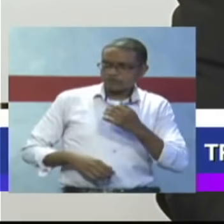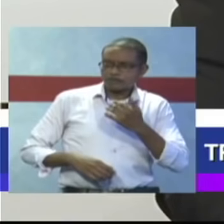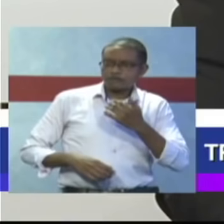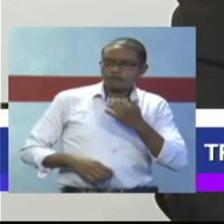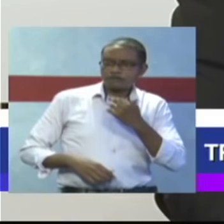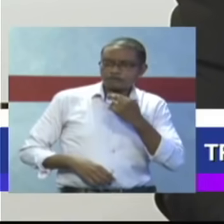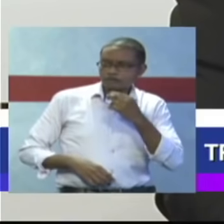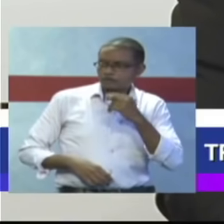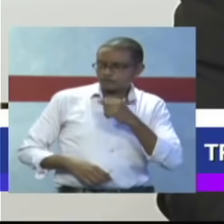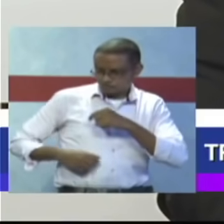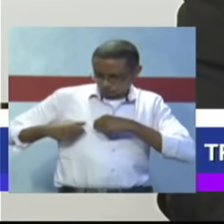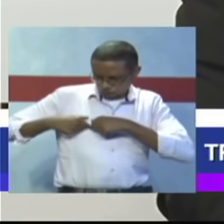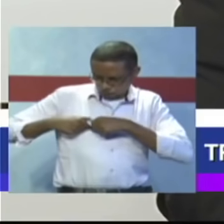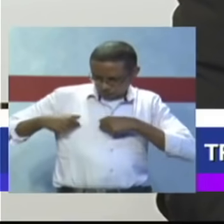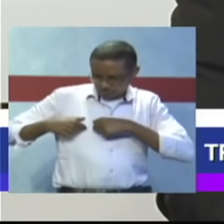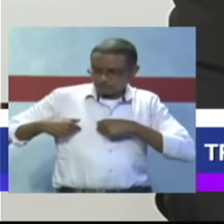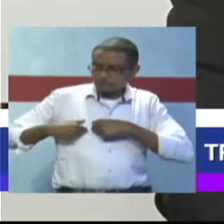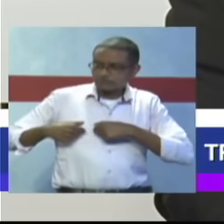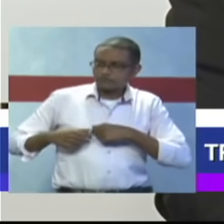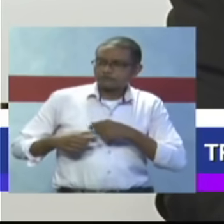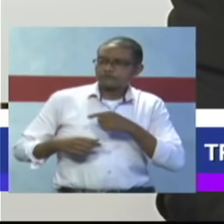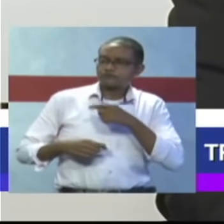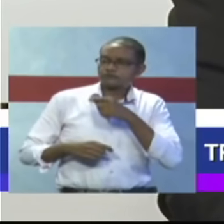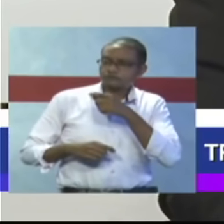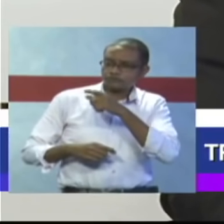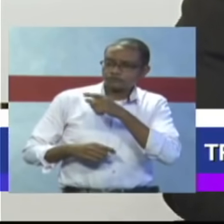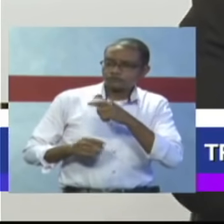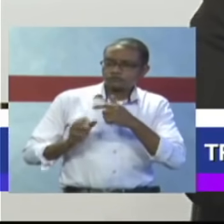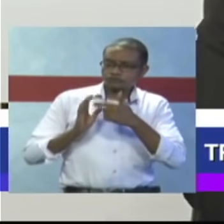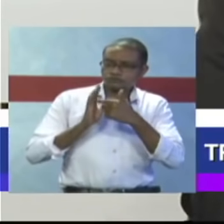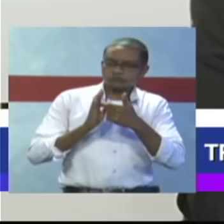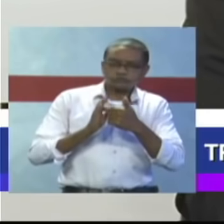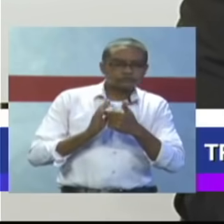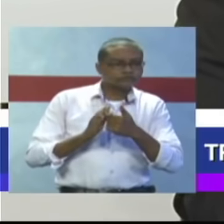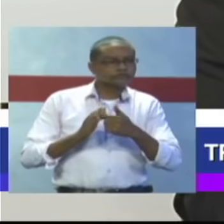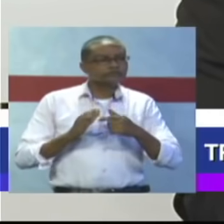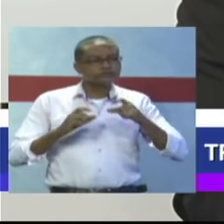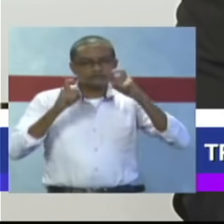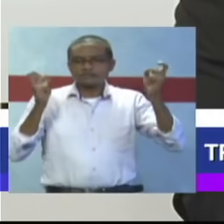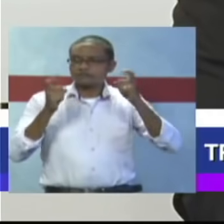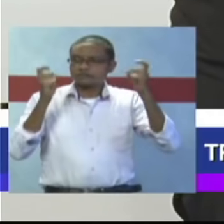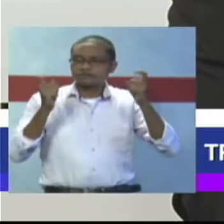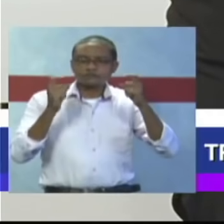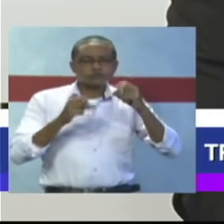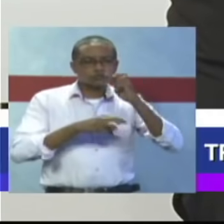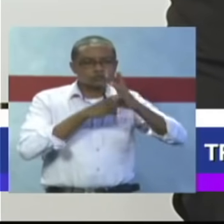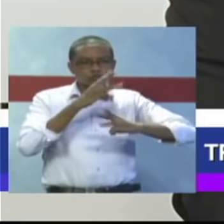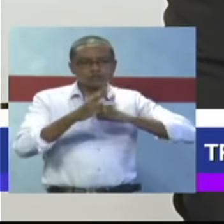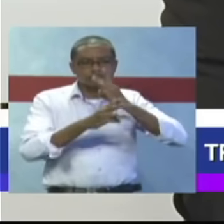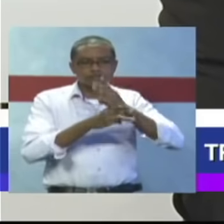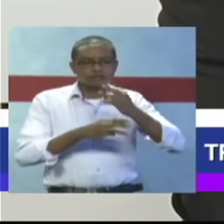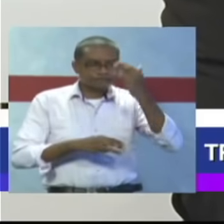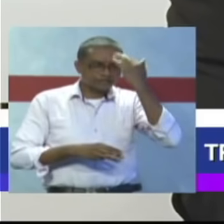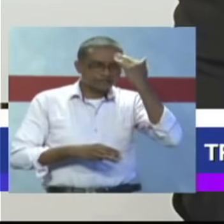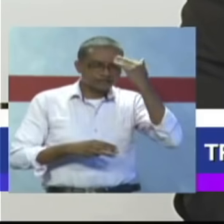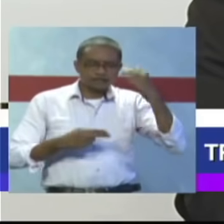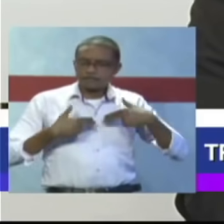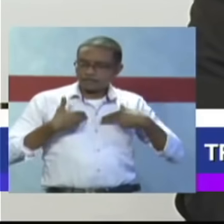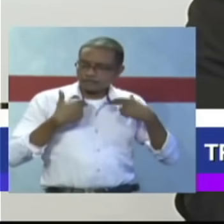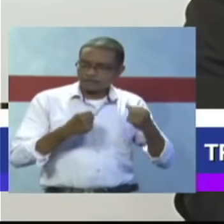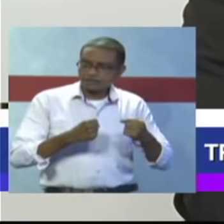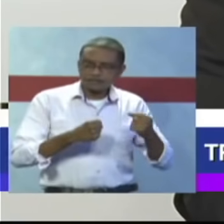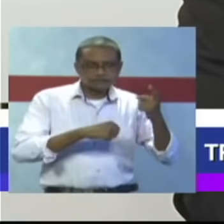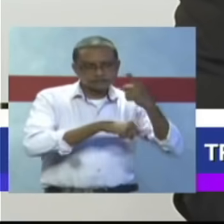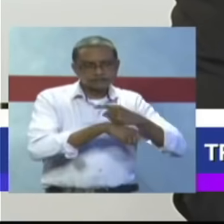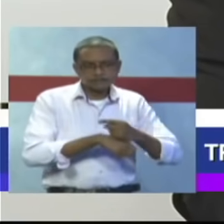and recognize World Mental Health Day, which was celebrated October 10th. But in Trinidad, we celebrate World Mental Health